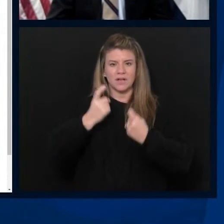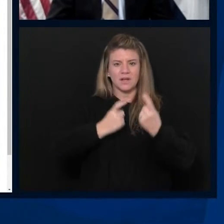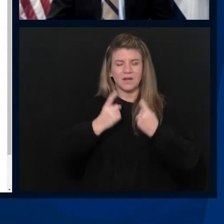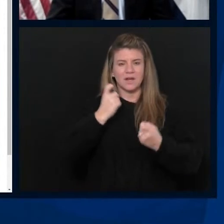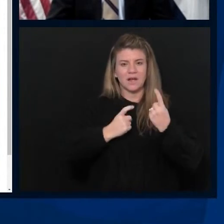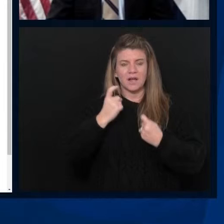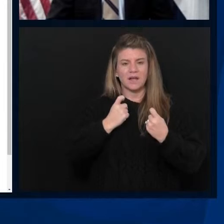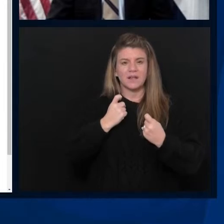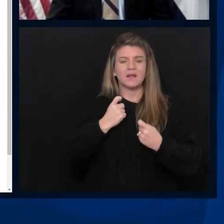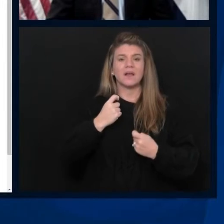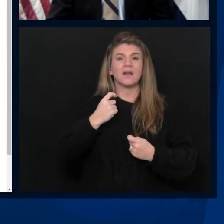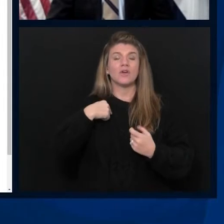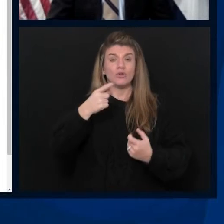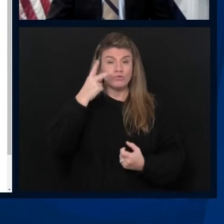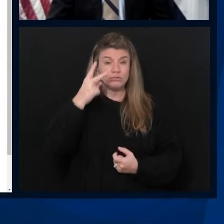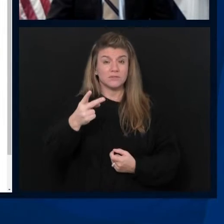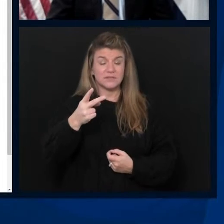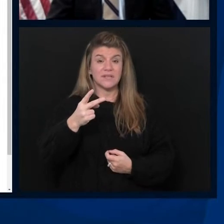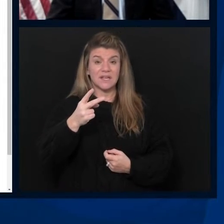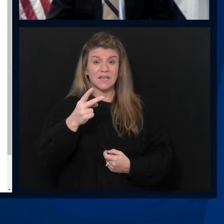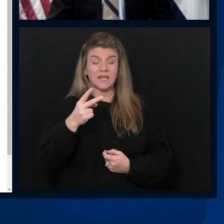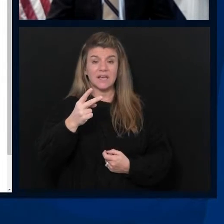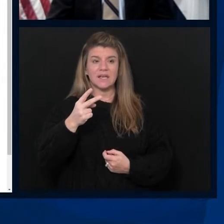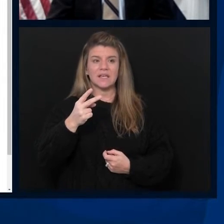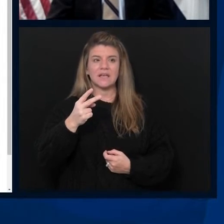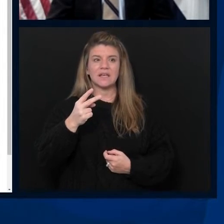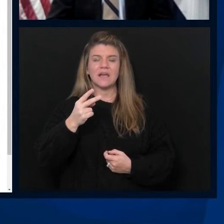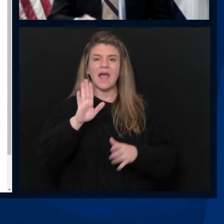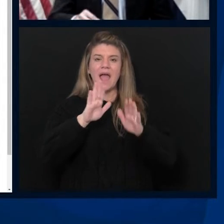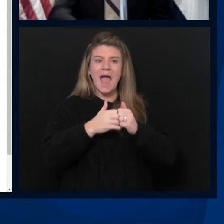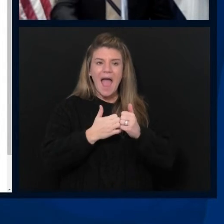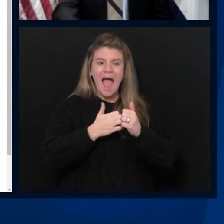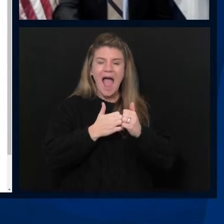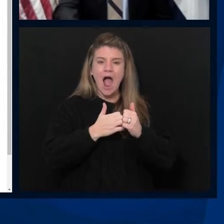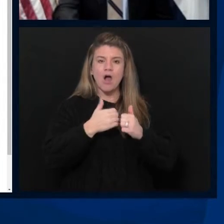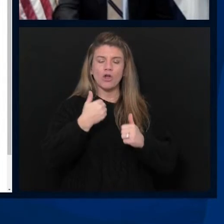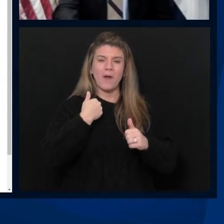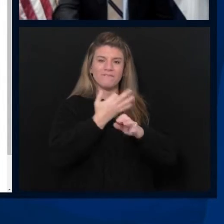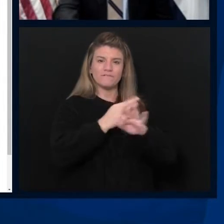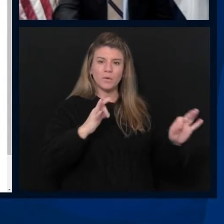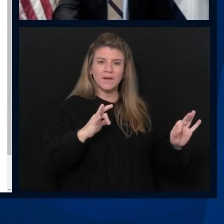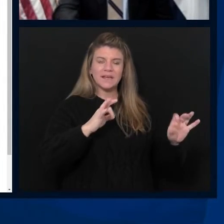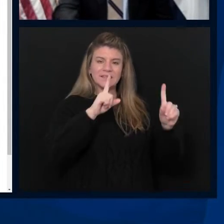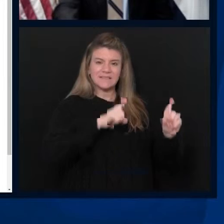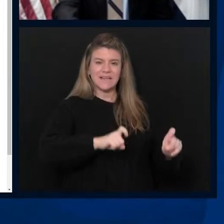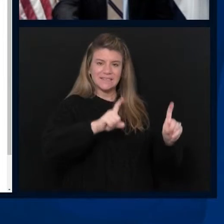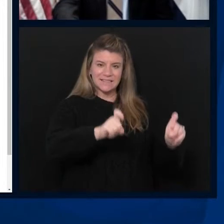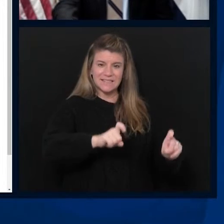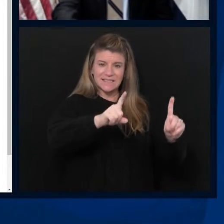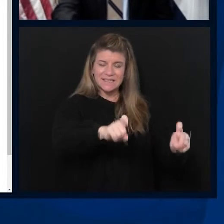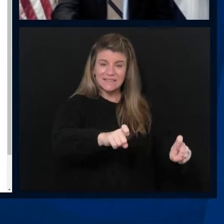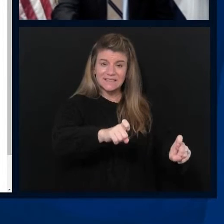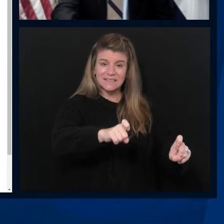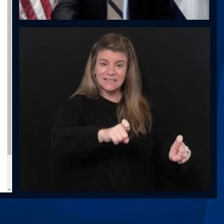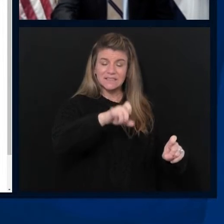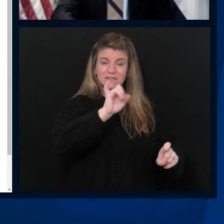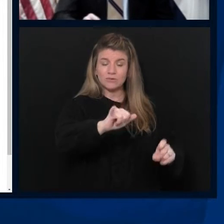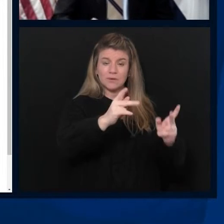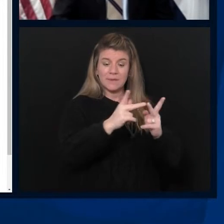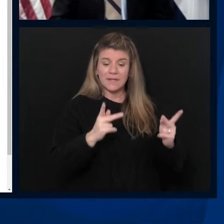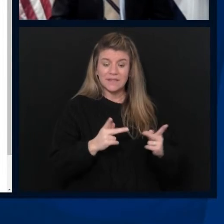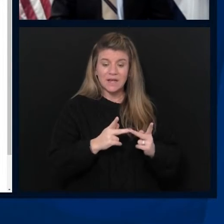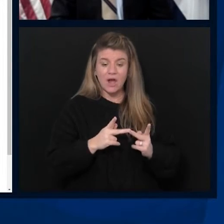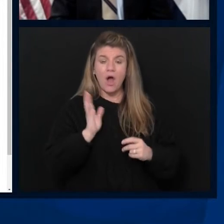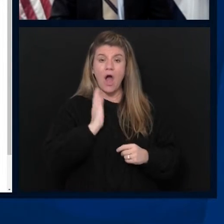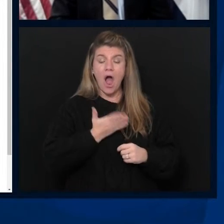bit. As you see, and the tab to the free testing is very easy to find on